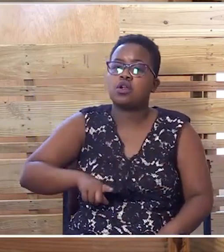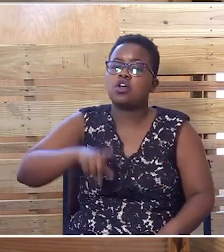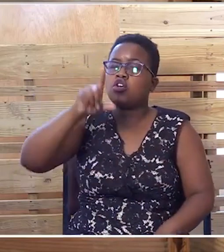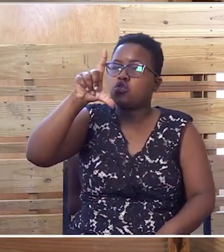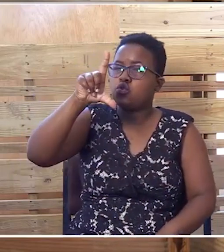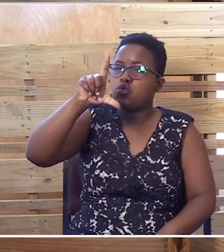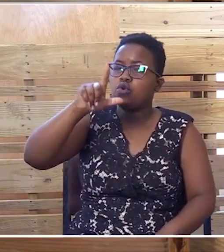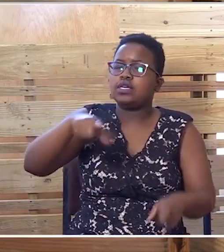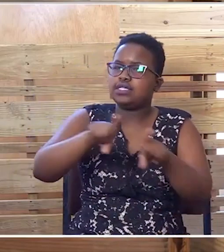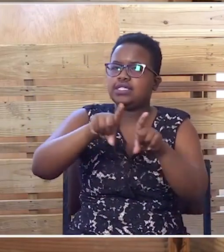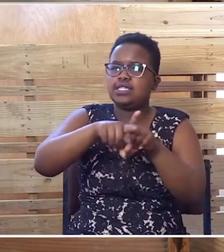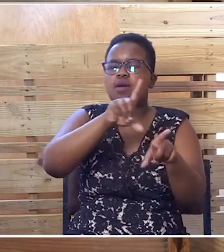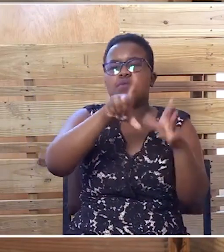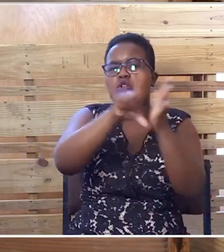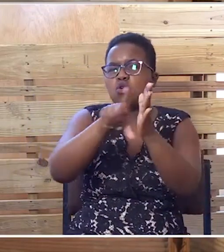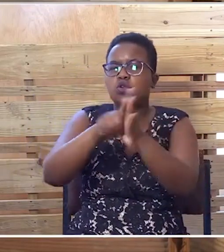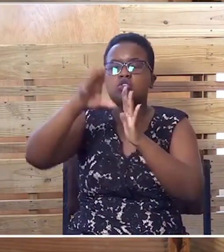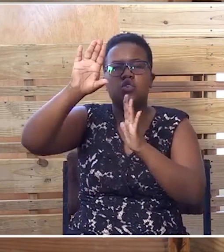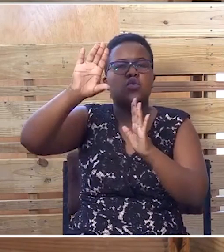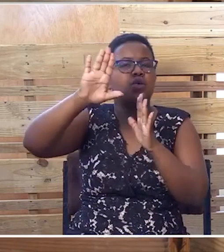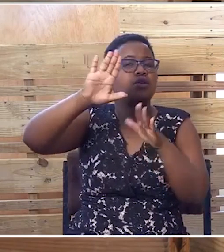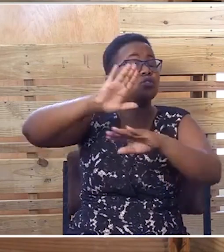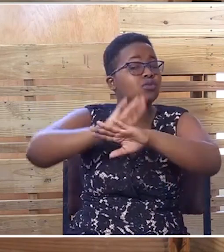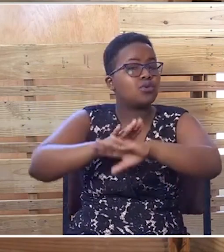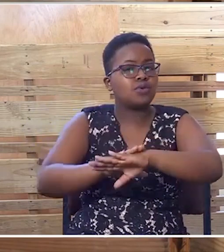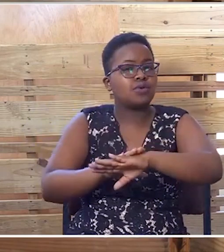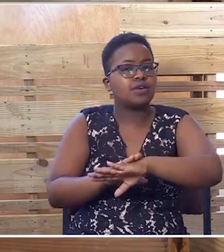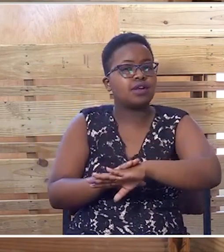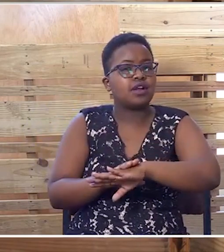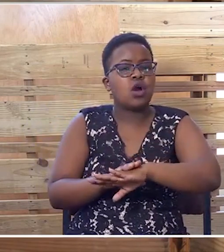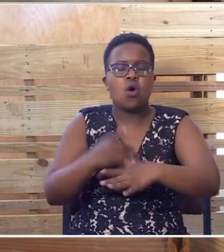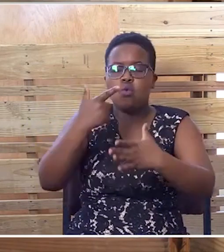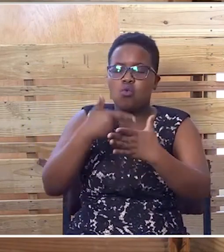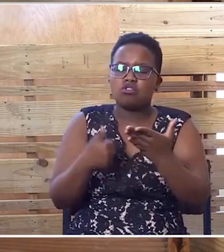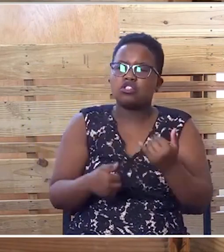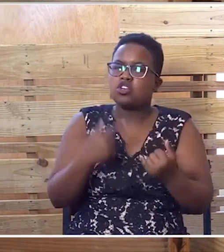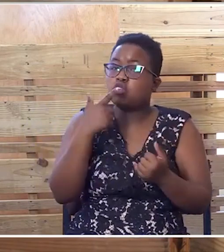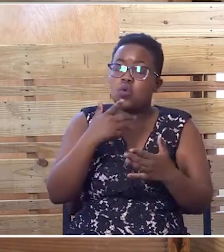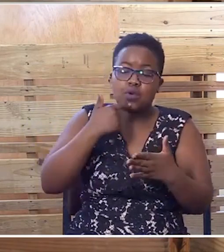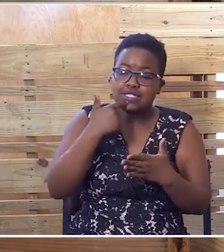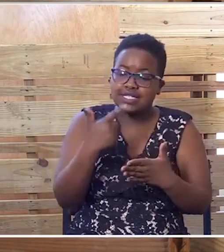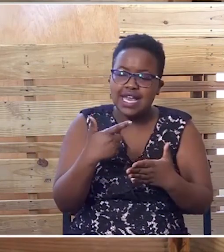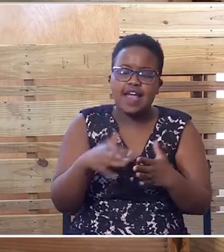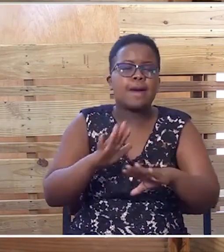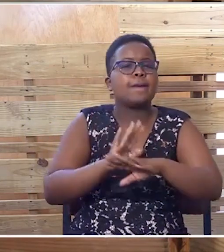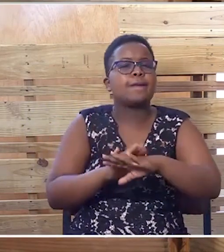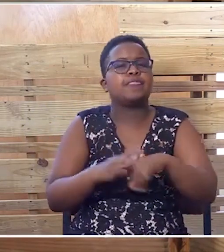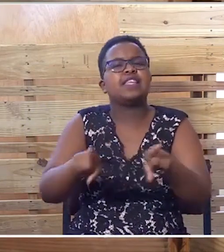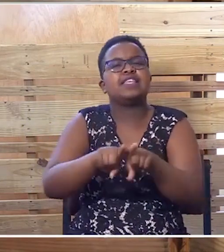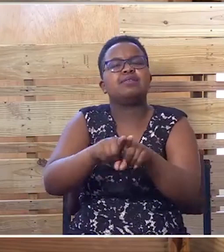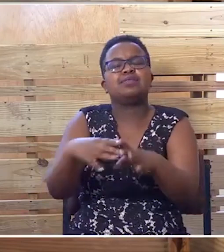right. The statutes you have laid down are righteous. They are fully